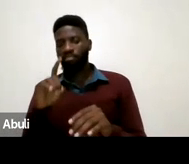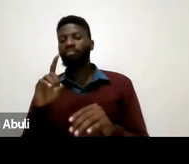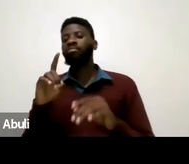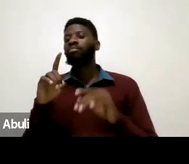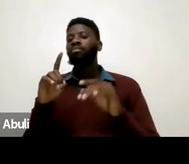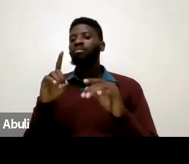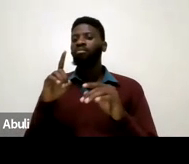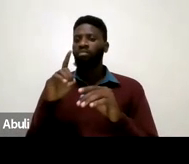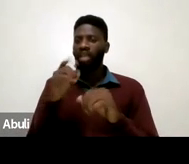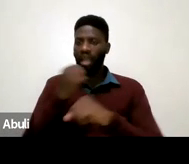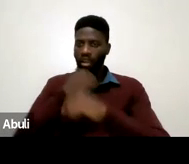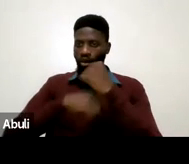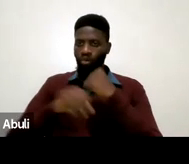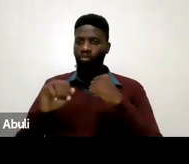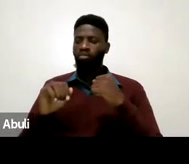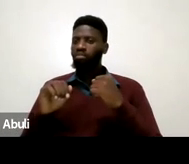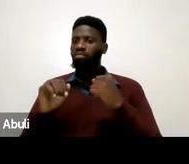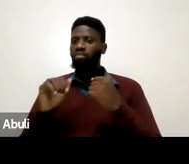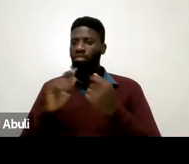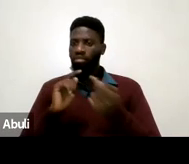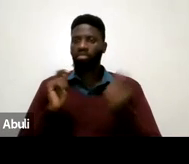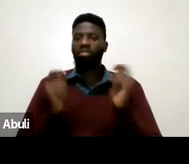for as the employee with a difference.